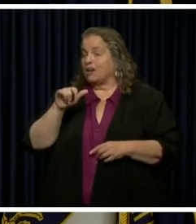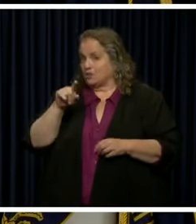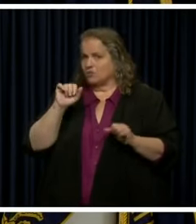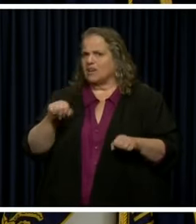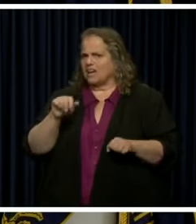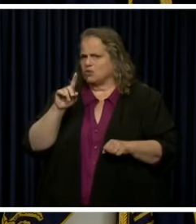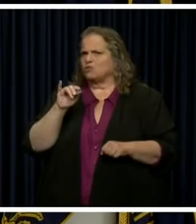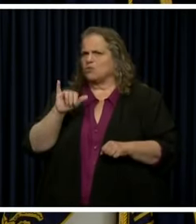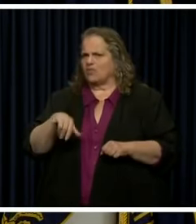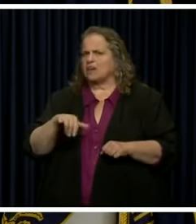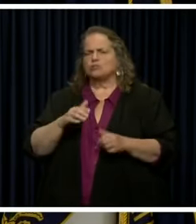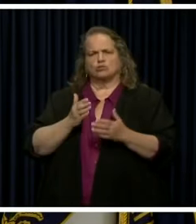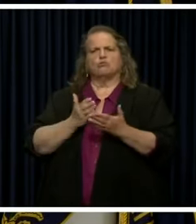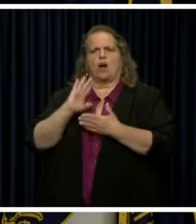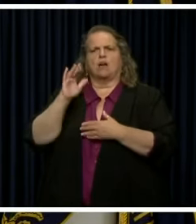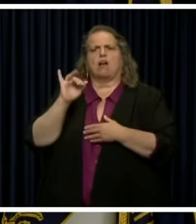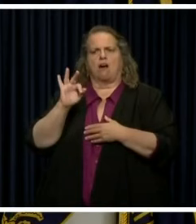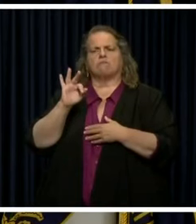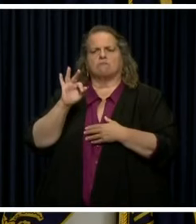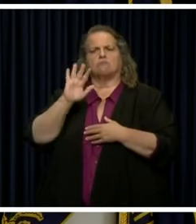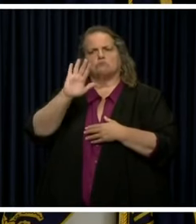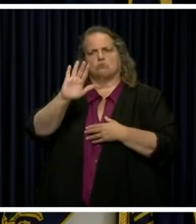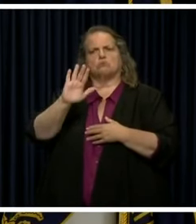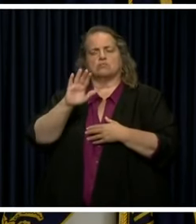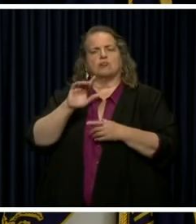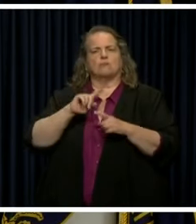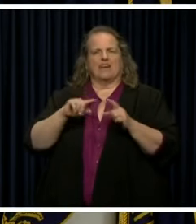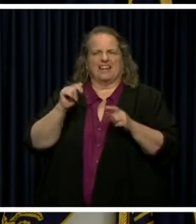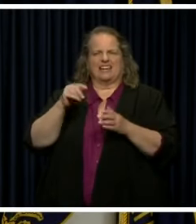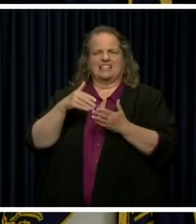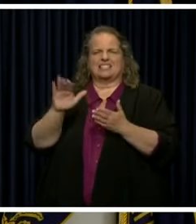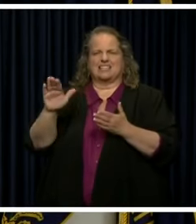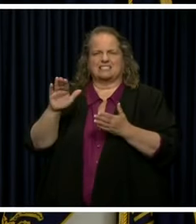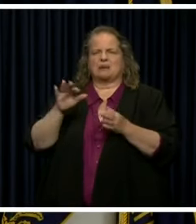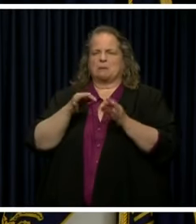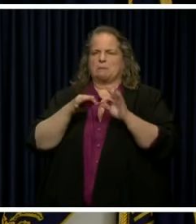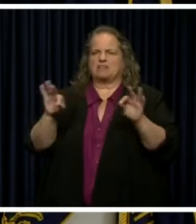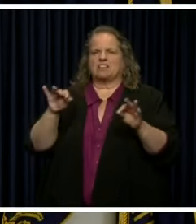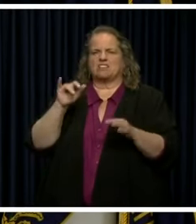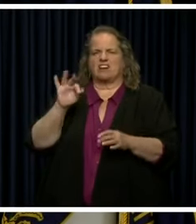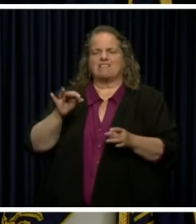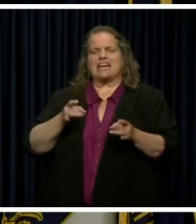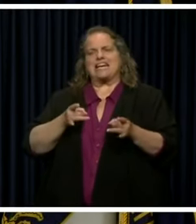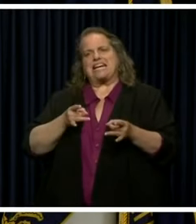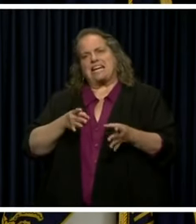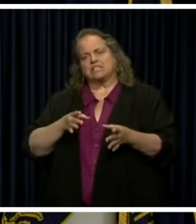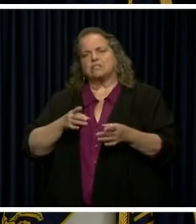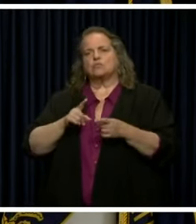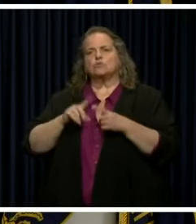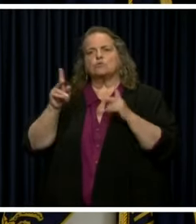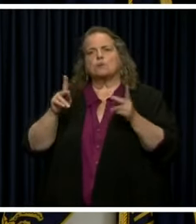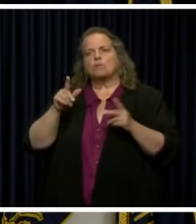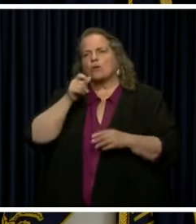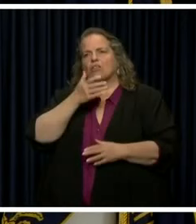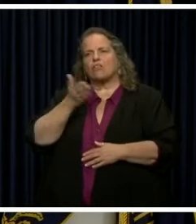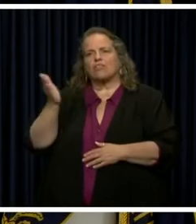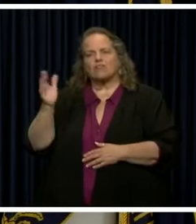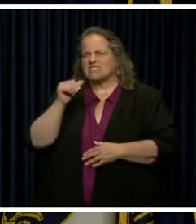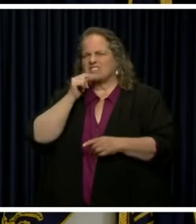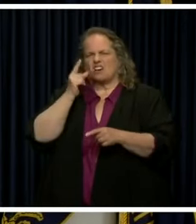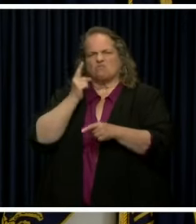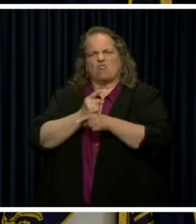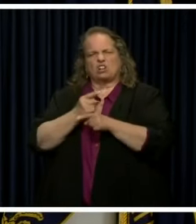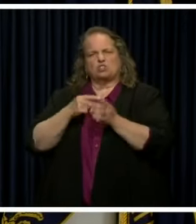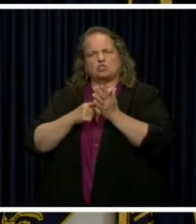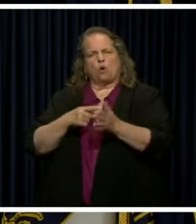but it's really wrong, and it sends a message of hate to too many people that are out there. I don't think it's right to be showing white supremacy